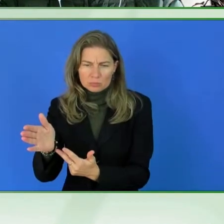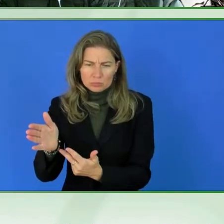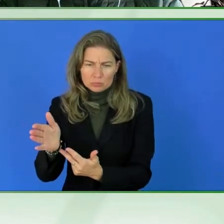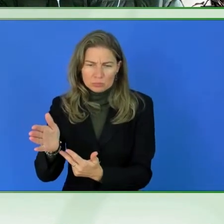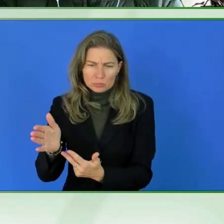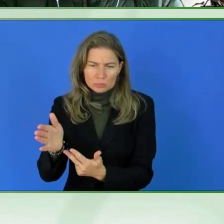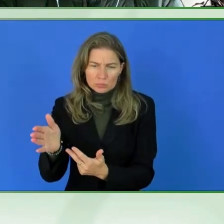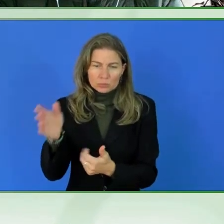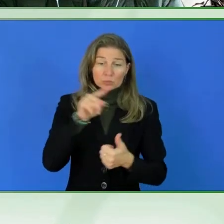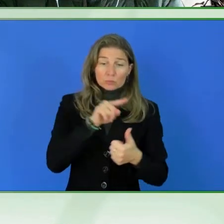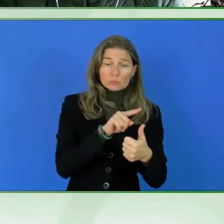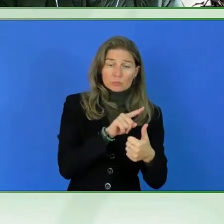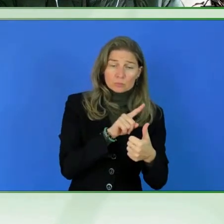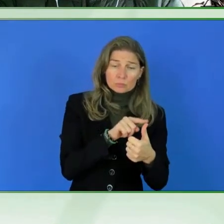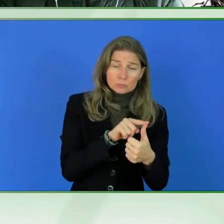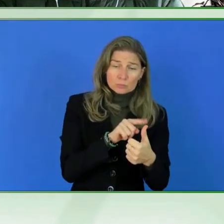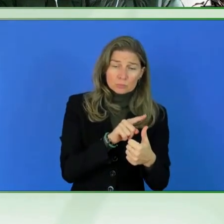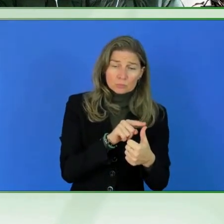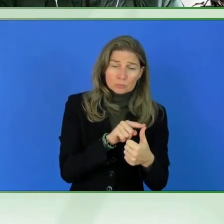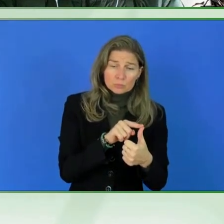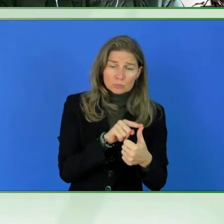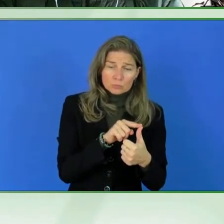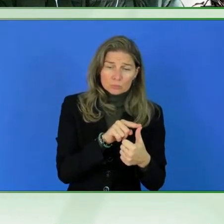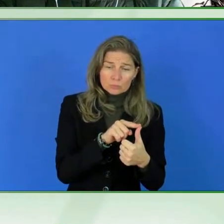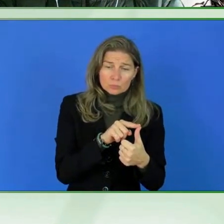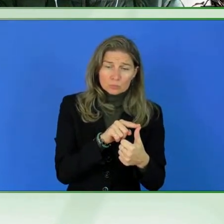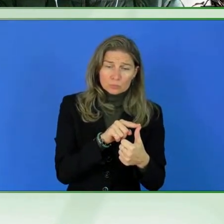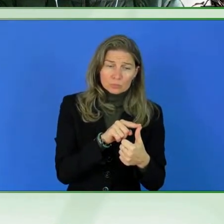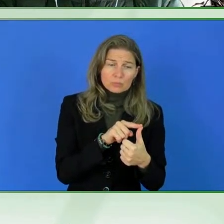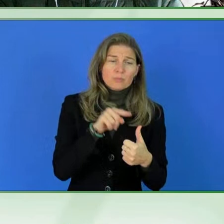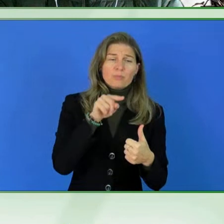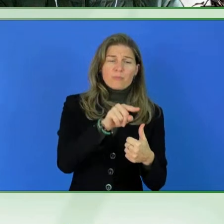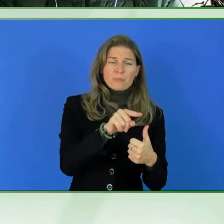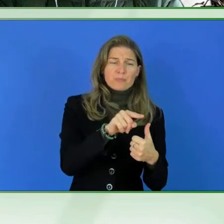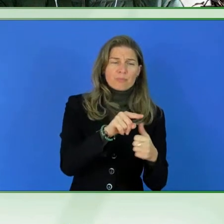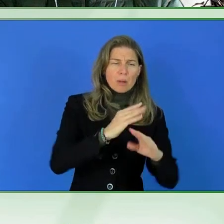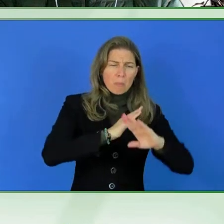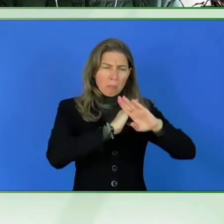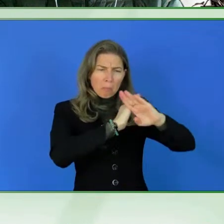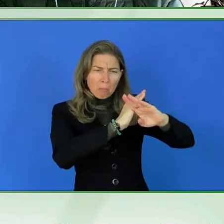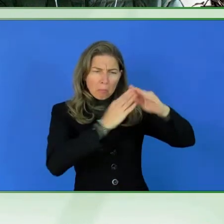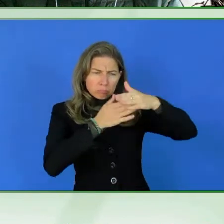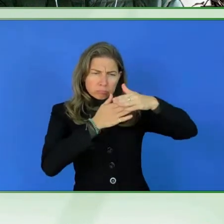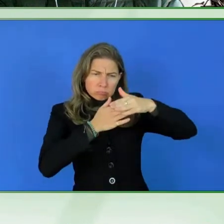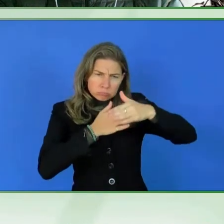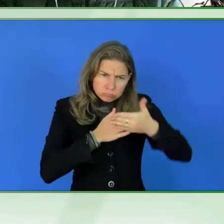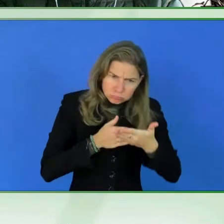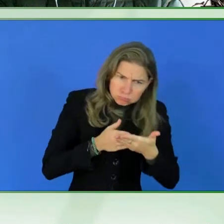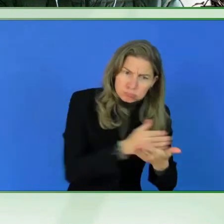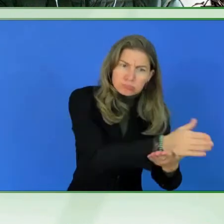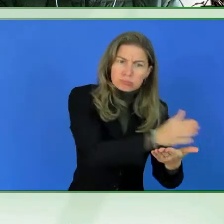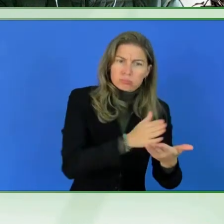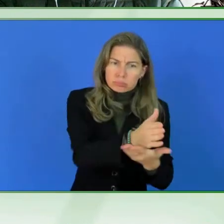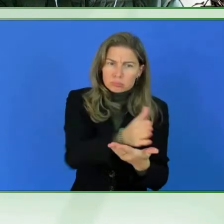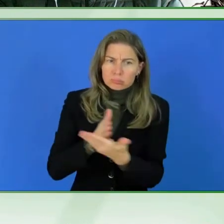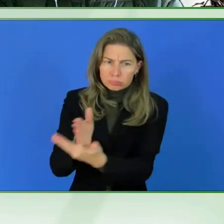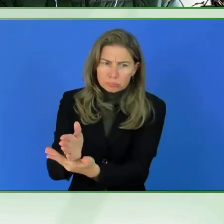facilities. The second one is developing inclusive culture and enhancing community engagement.